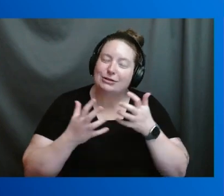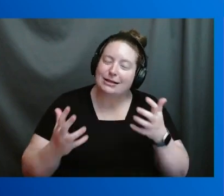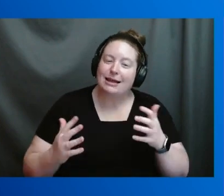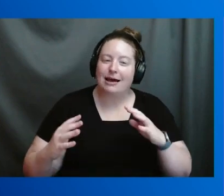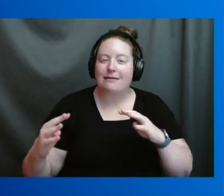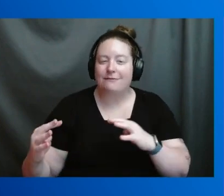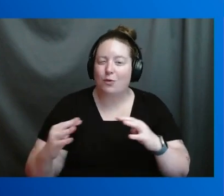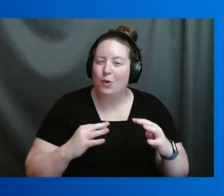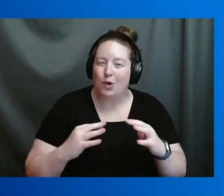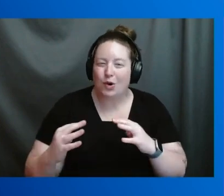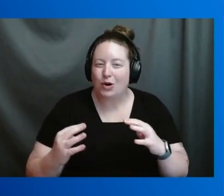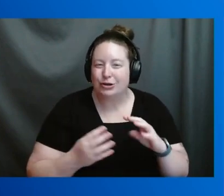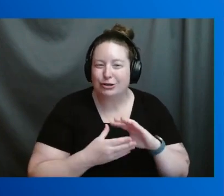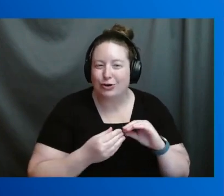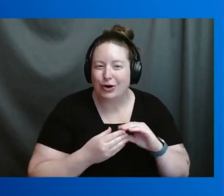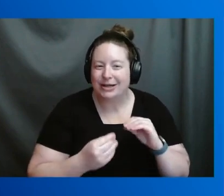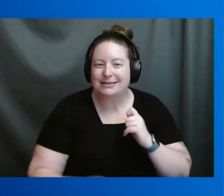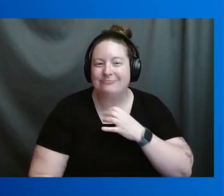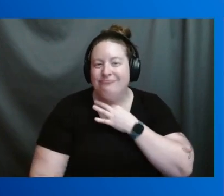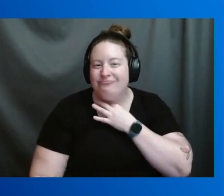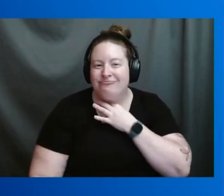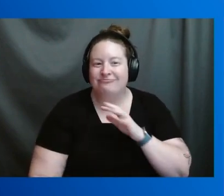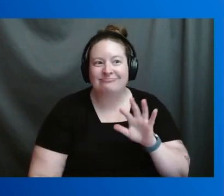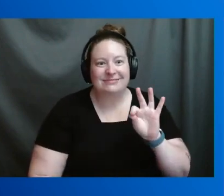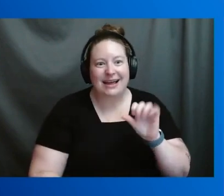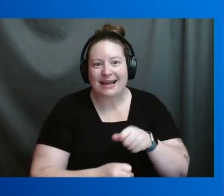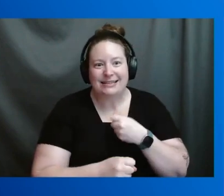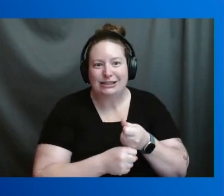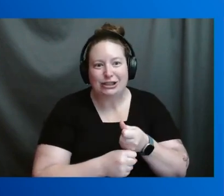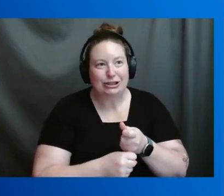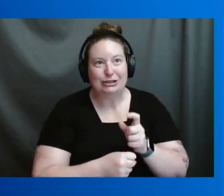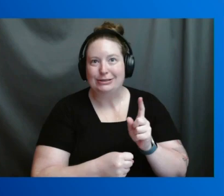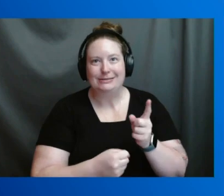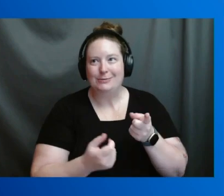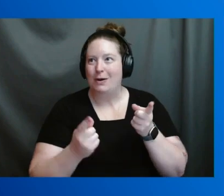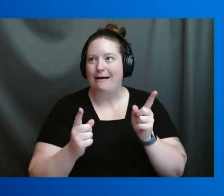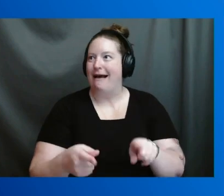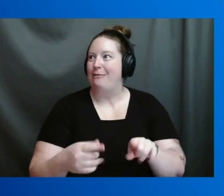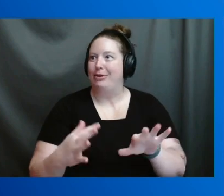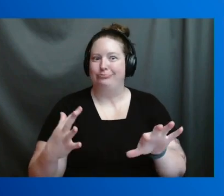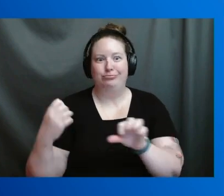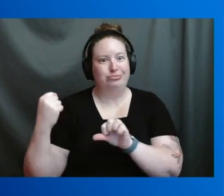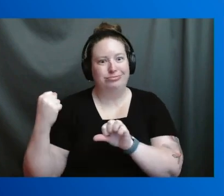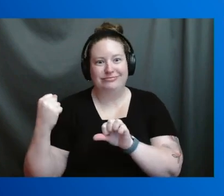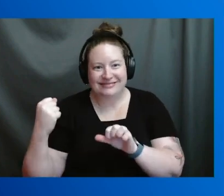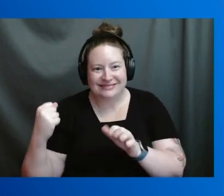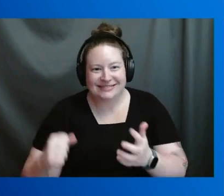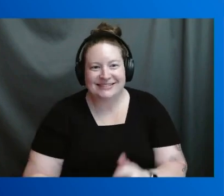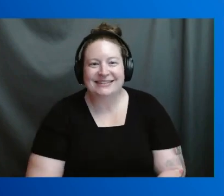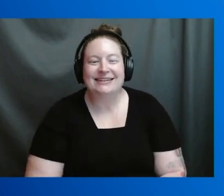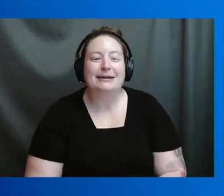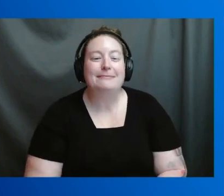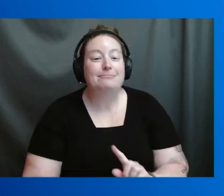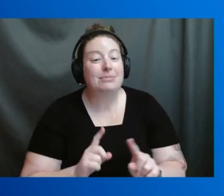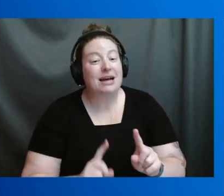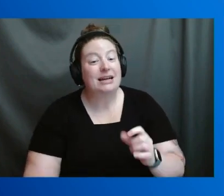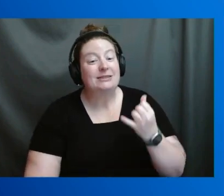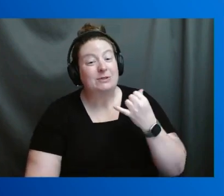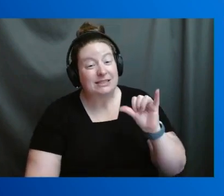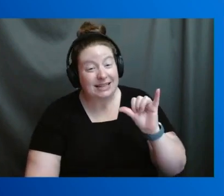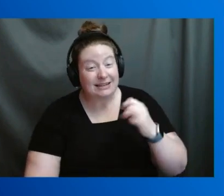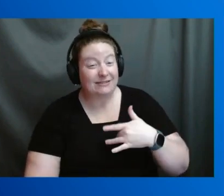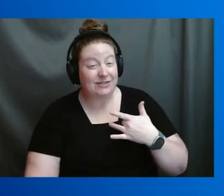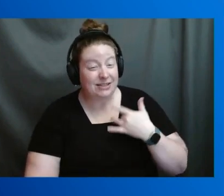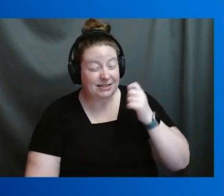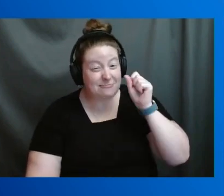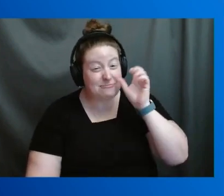wonder where the 9 years have passed as it stands. So I'll tell you this, James, what still feels amazingly wonderful is